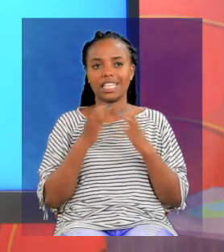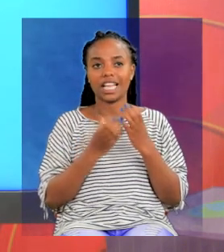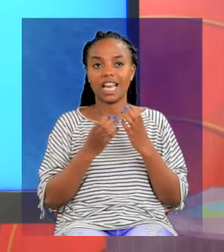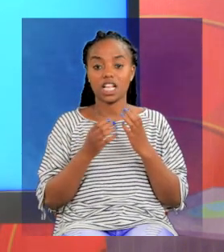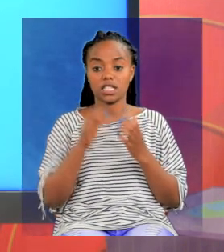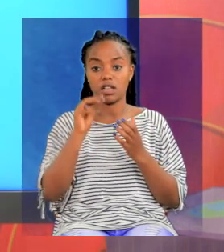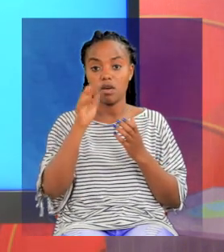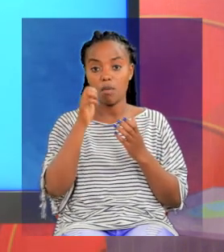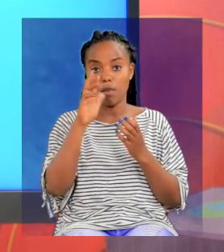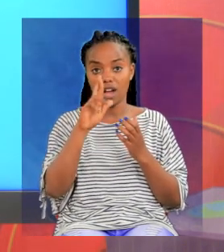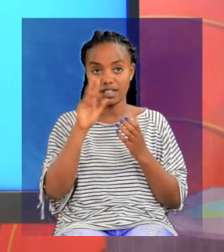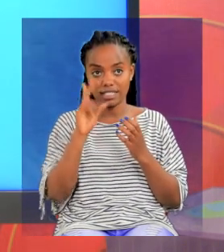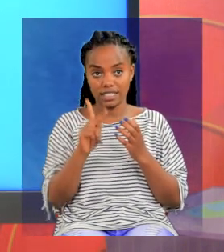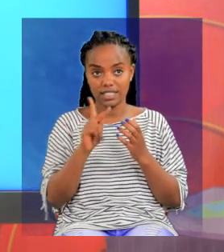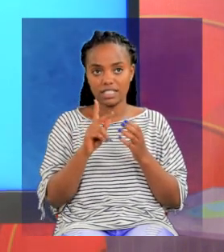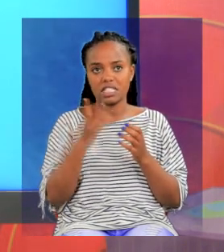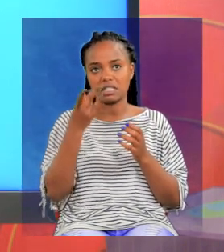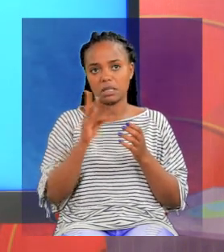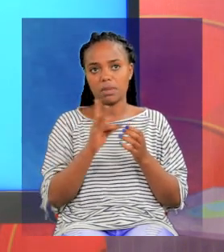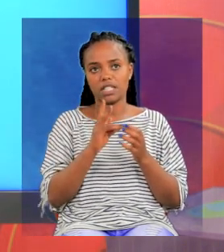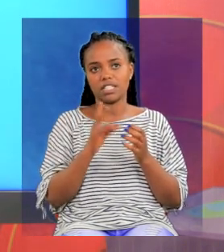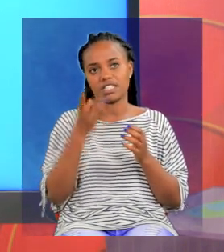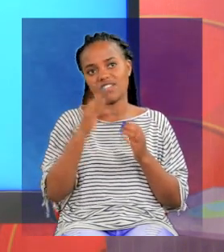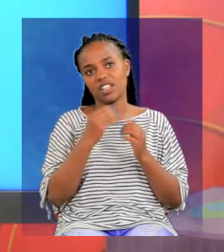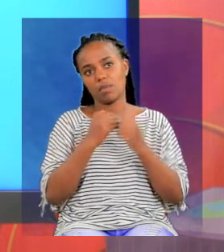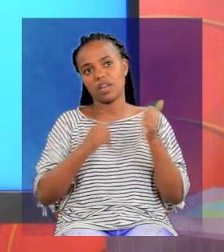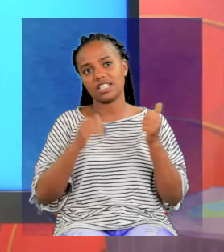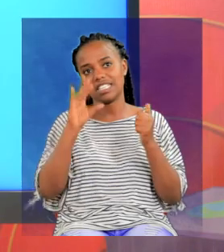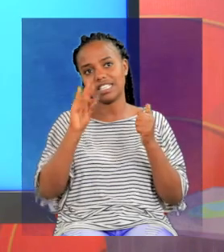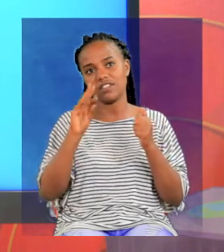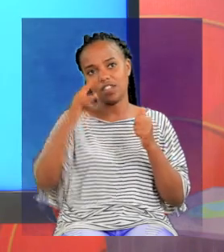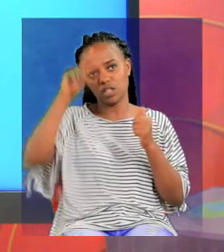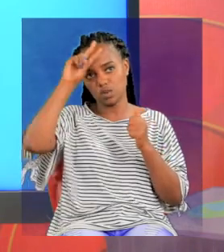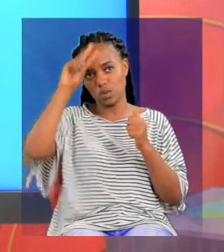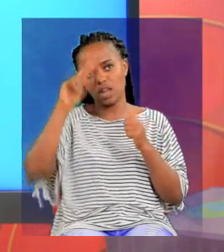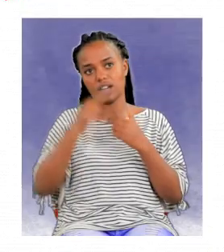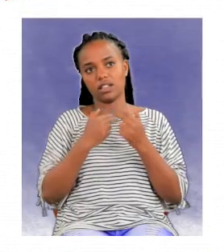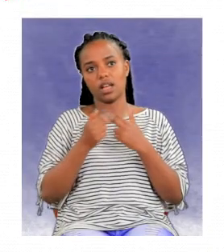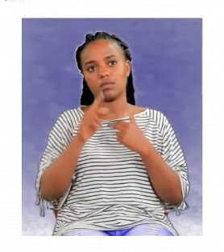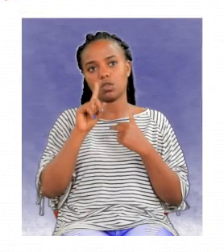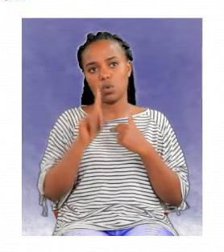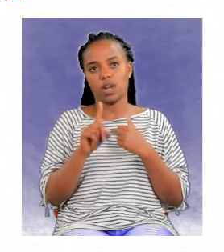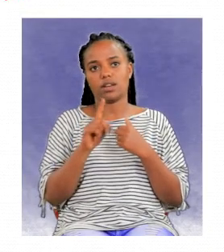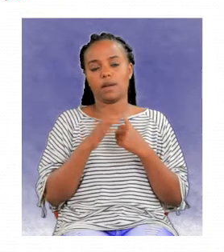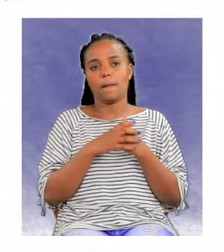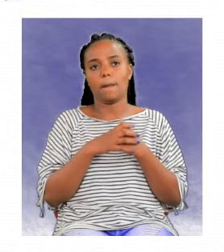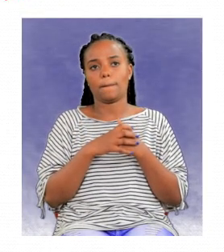is 17. The mean is 7. 17 minus 7 squared and times 1.